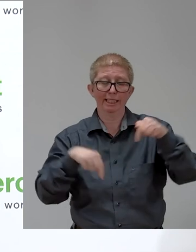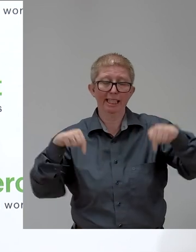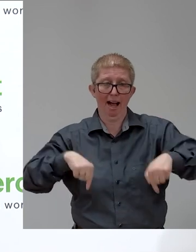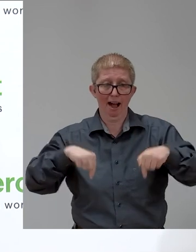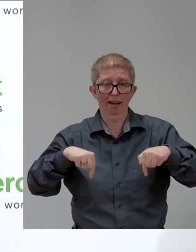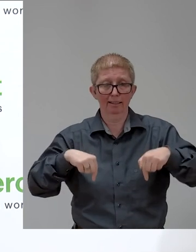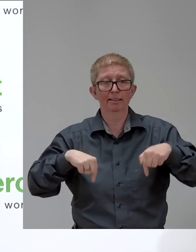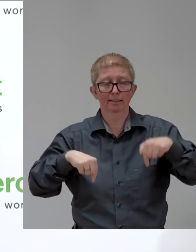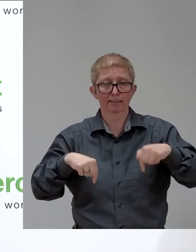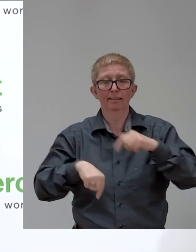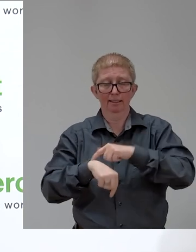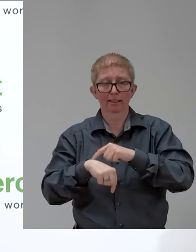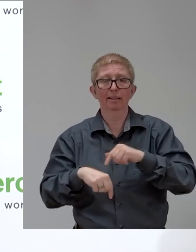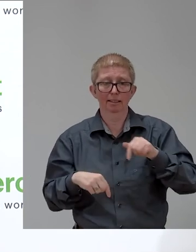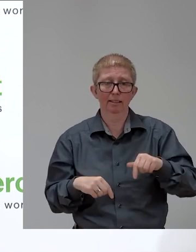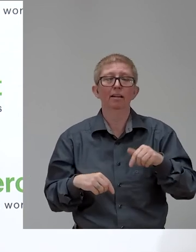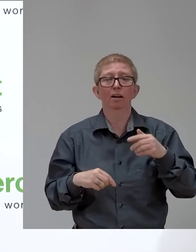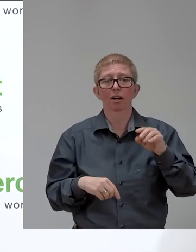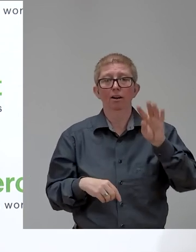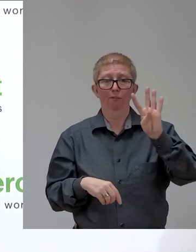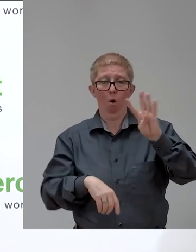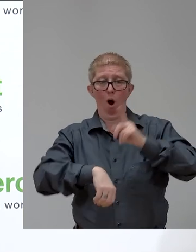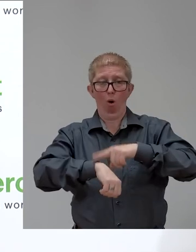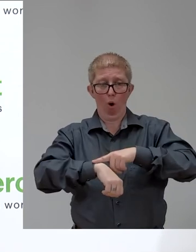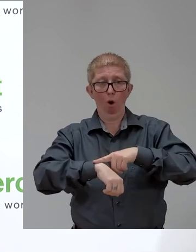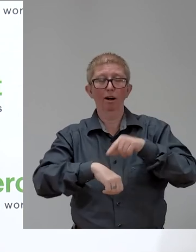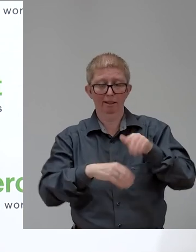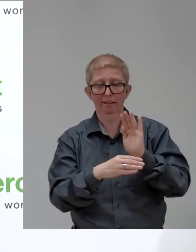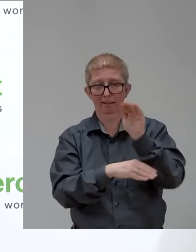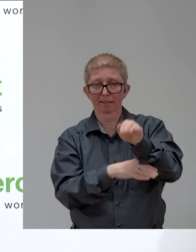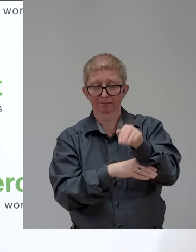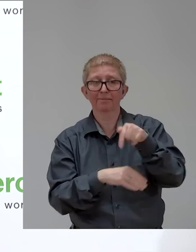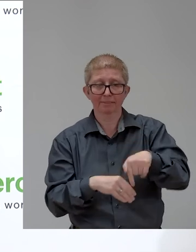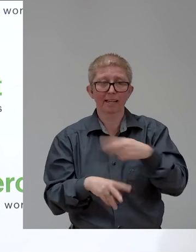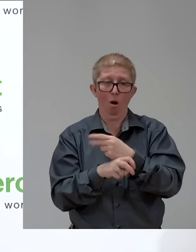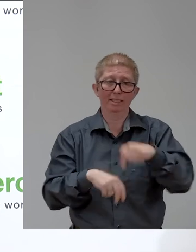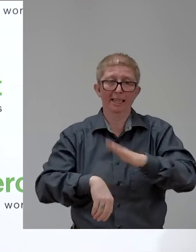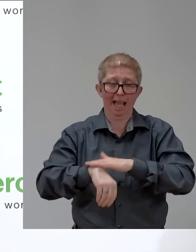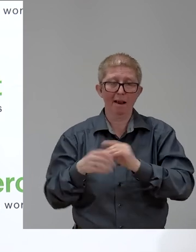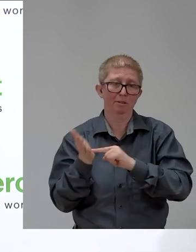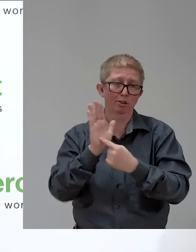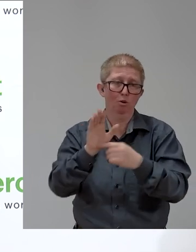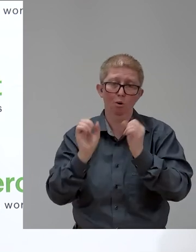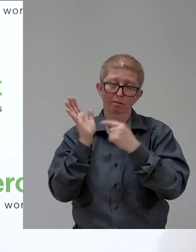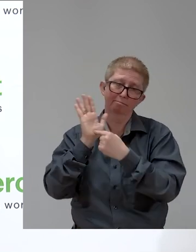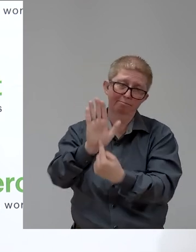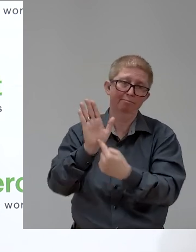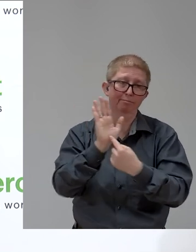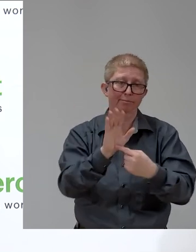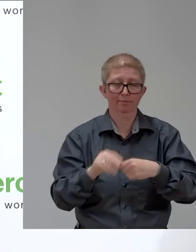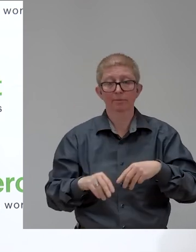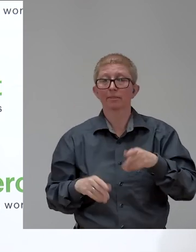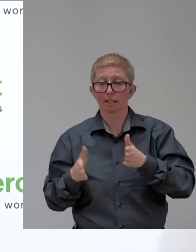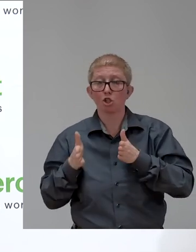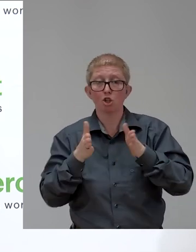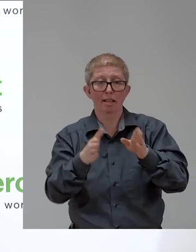inspired, explore how you can benefit from these proven solutions, how you can support them perhaps. And thank you very much